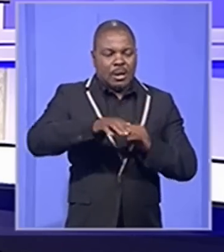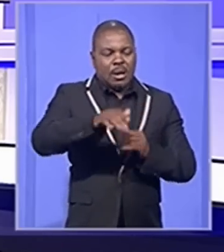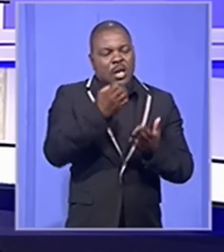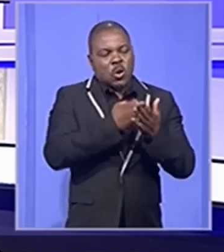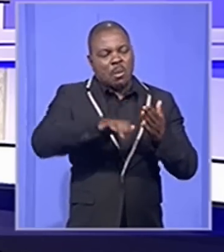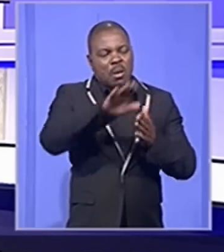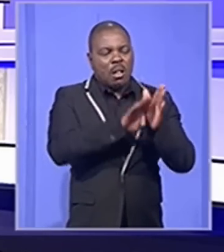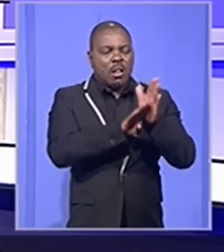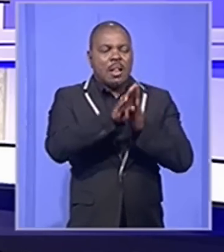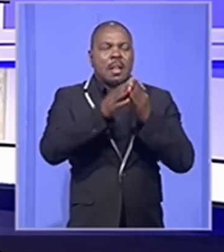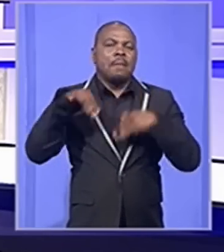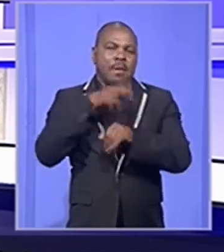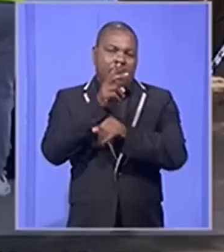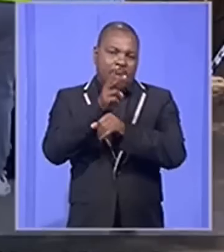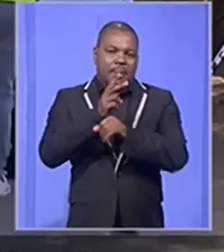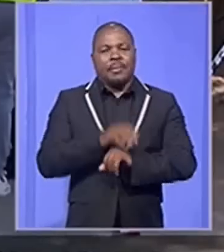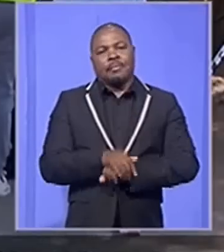eo.